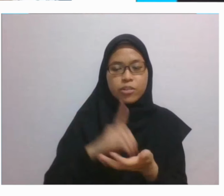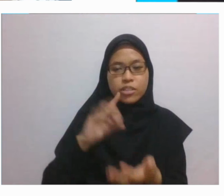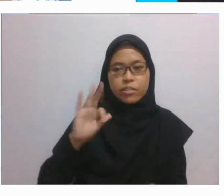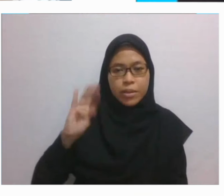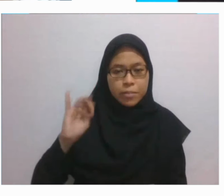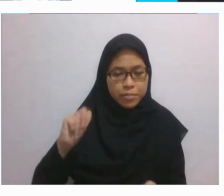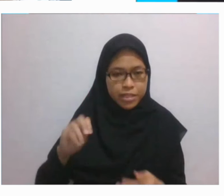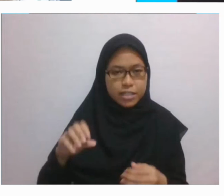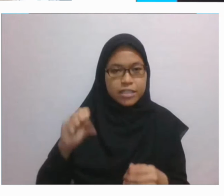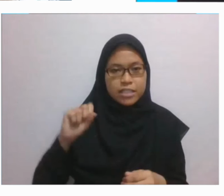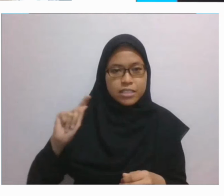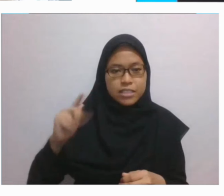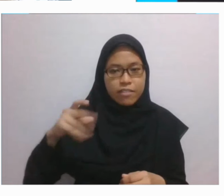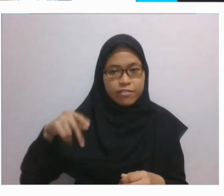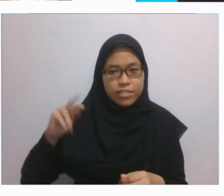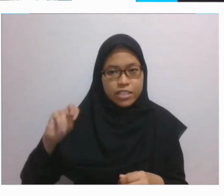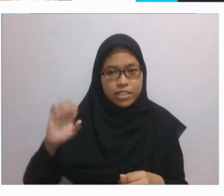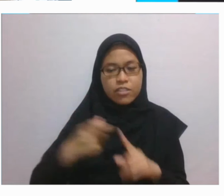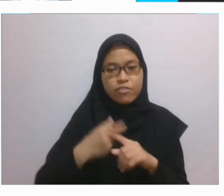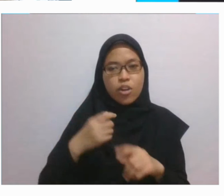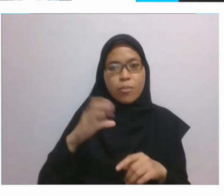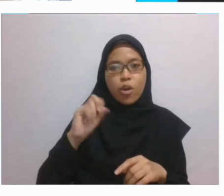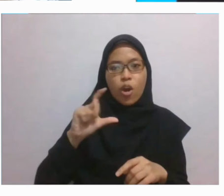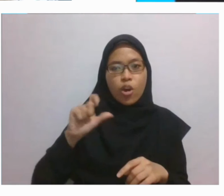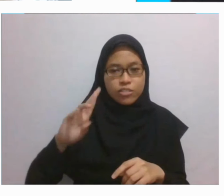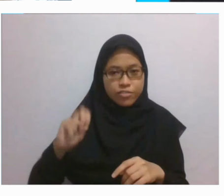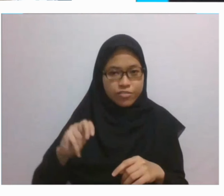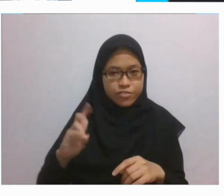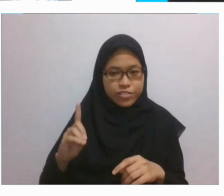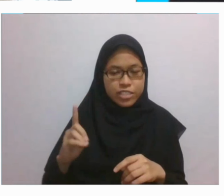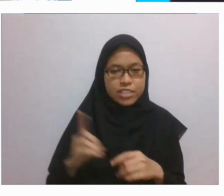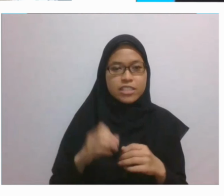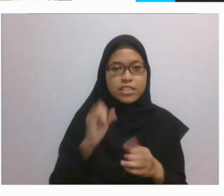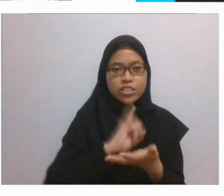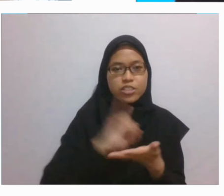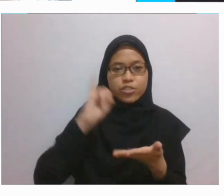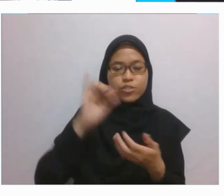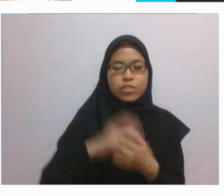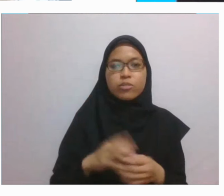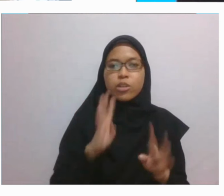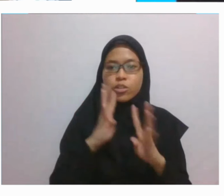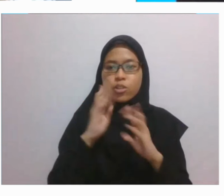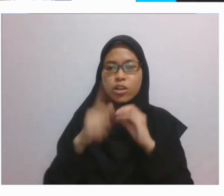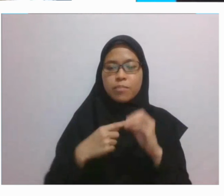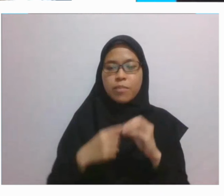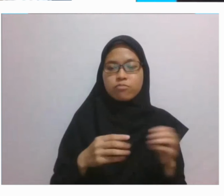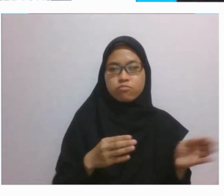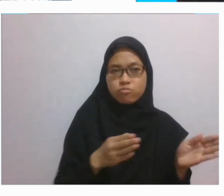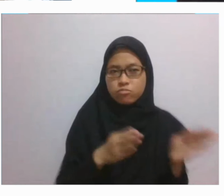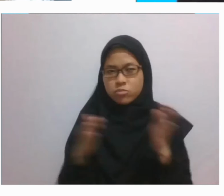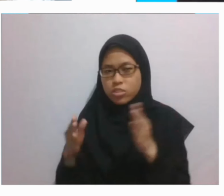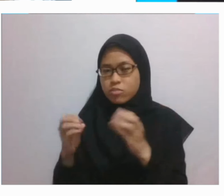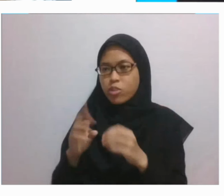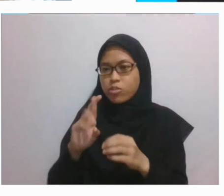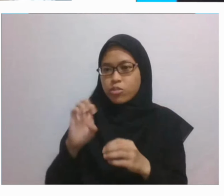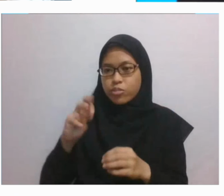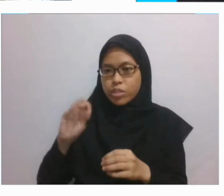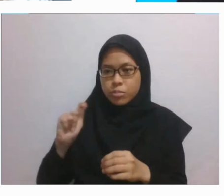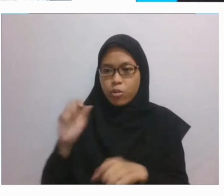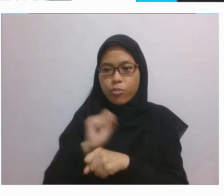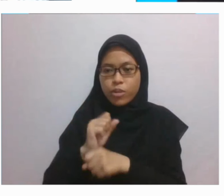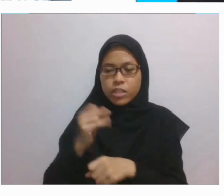from Oxford Internet Institute of the University of Oxford will talk to us about the increasing shift towards remote working and the global